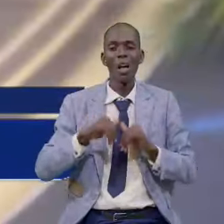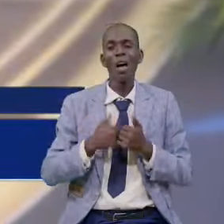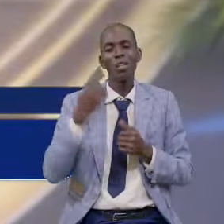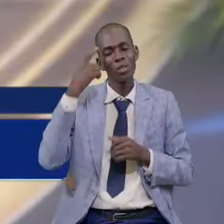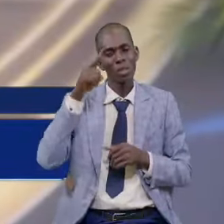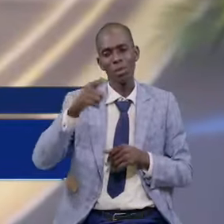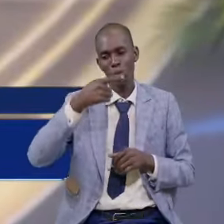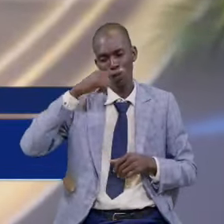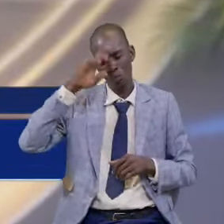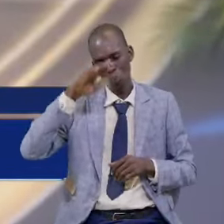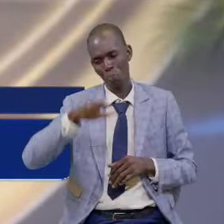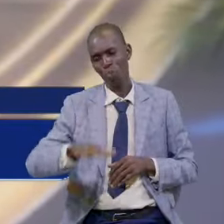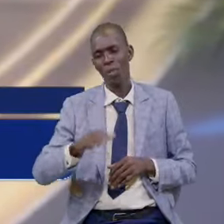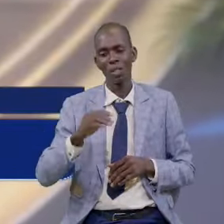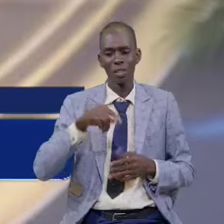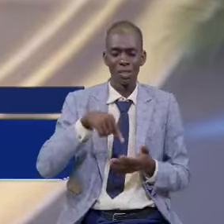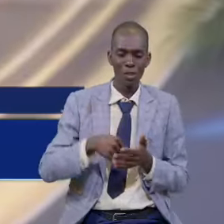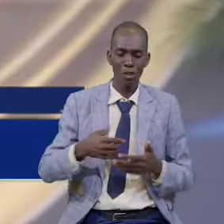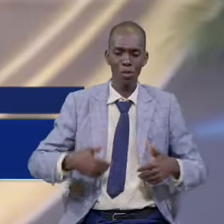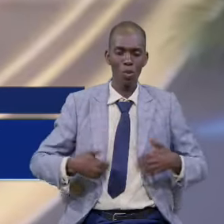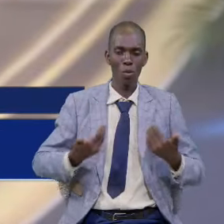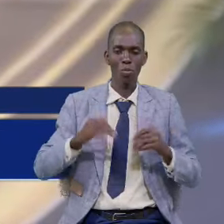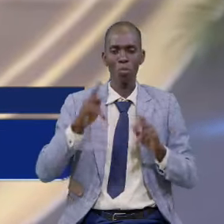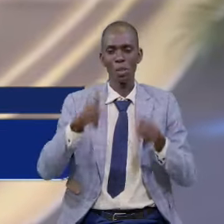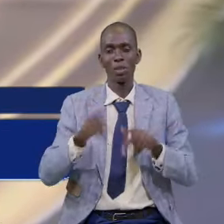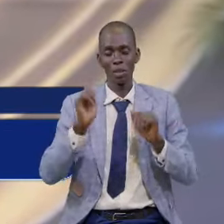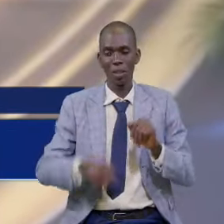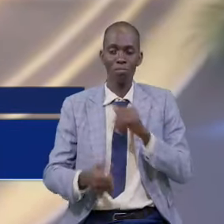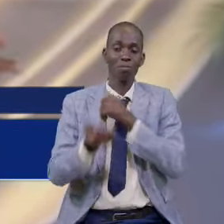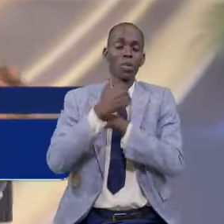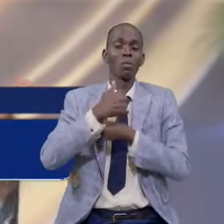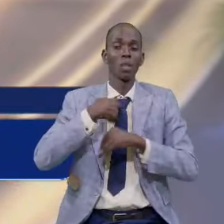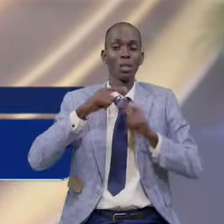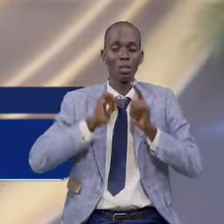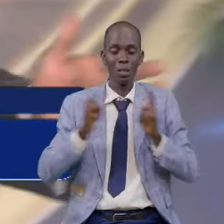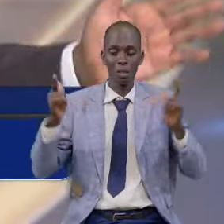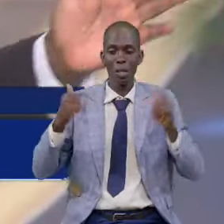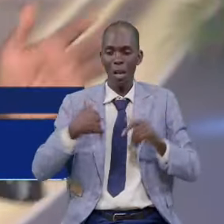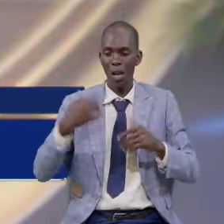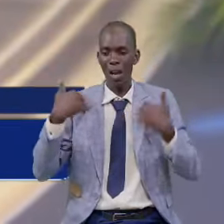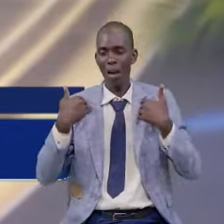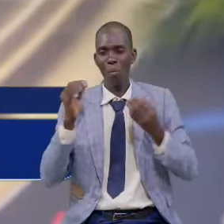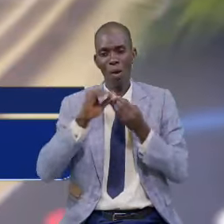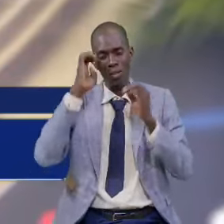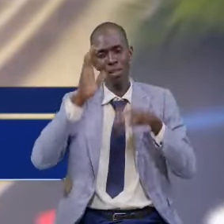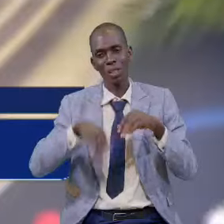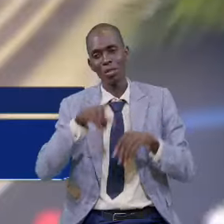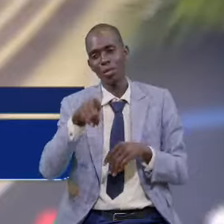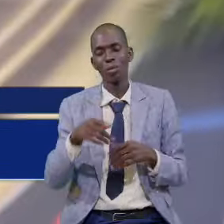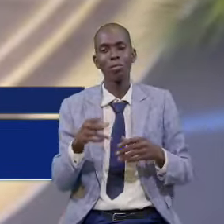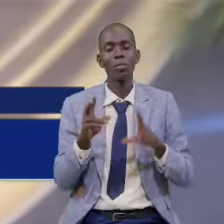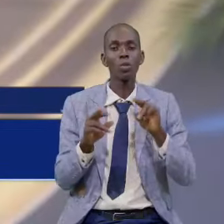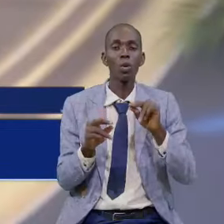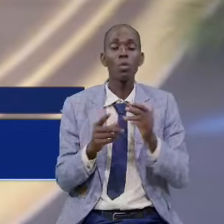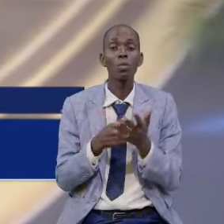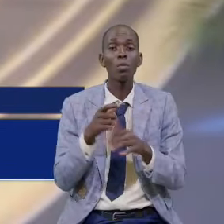not done? There are times it's wise and it's profitable for you to separate from Eliab, let him go